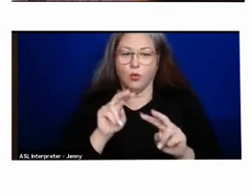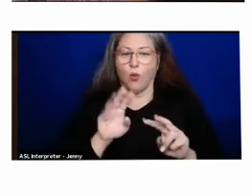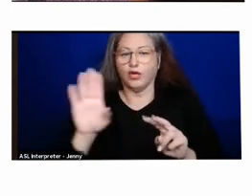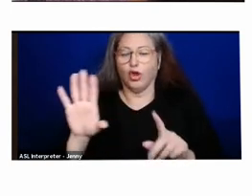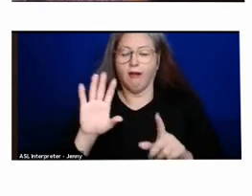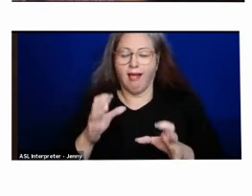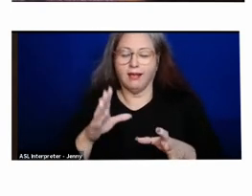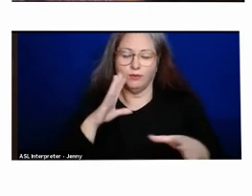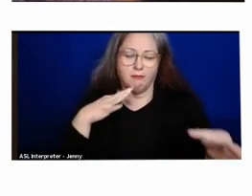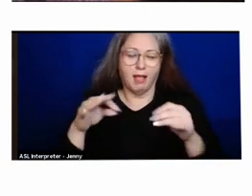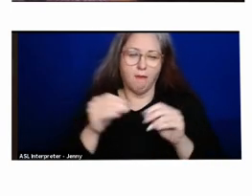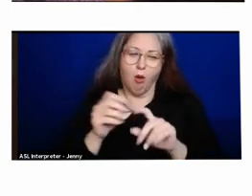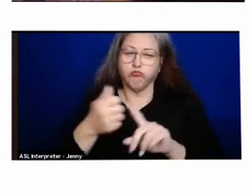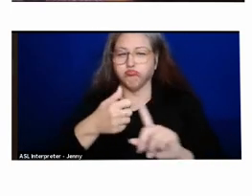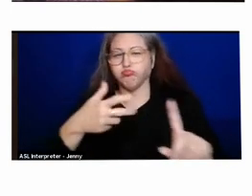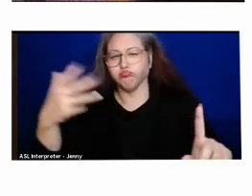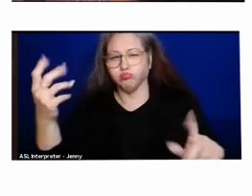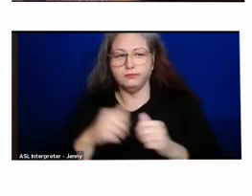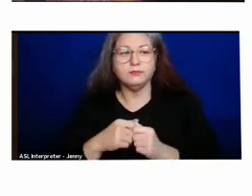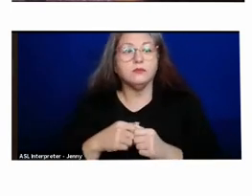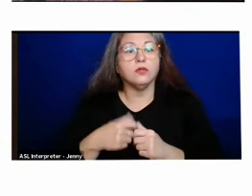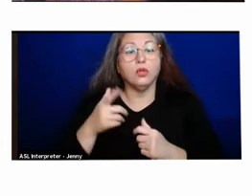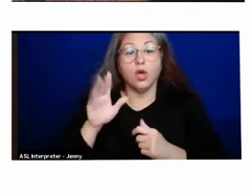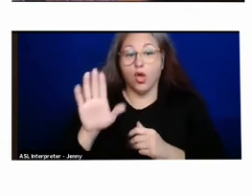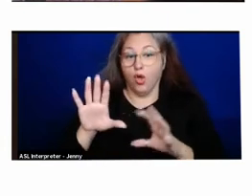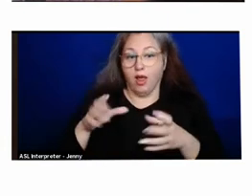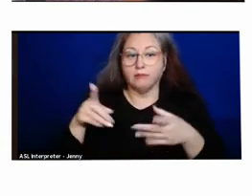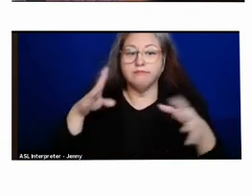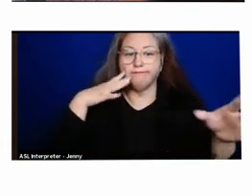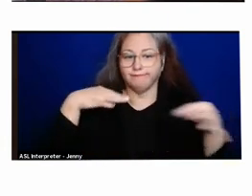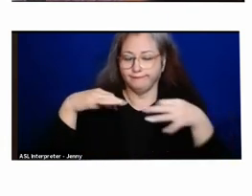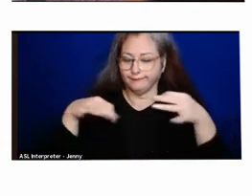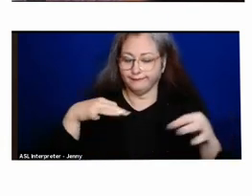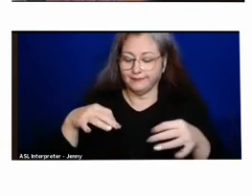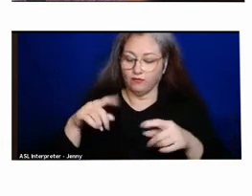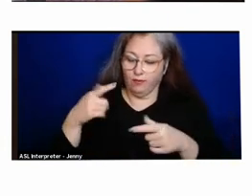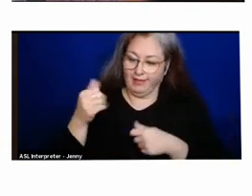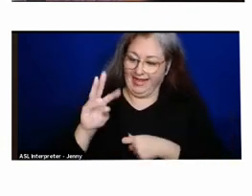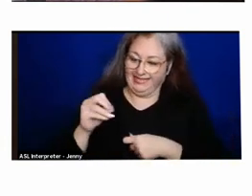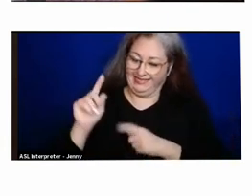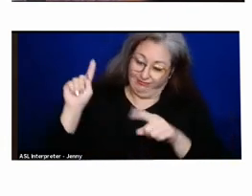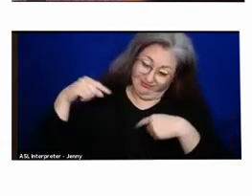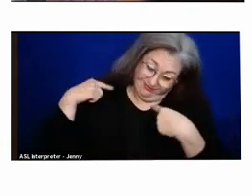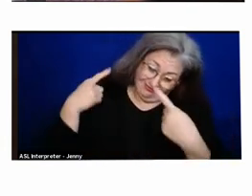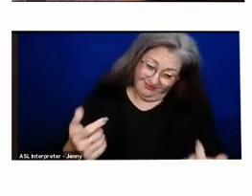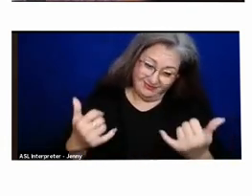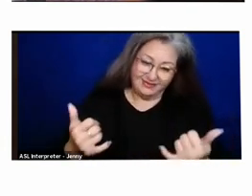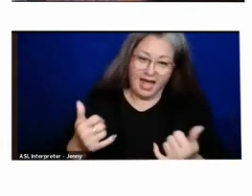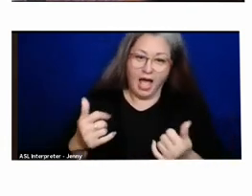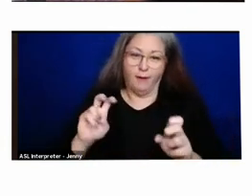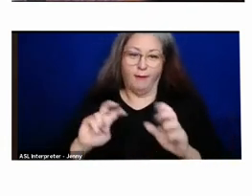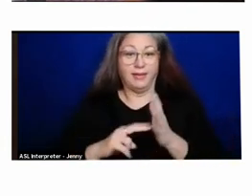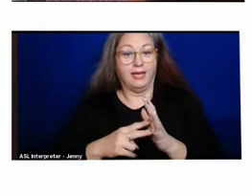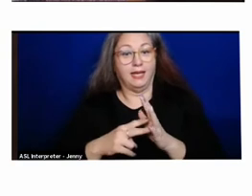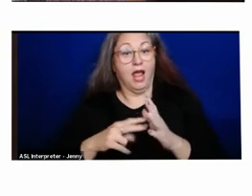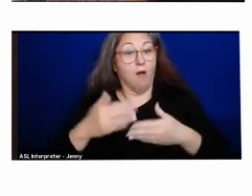on this. And as Celine explains in her class, from the 1960s to now, progress has been defined by newness, comfort,